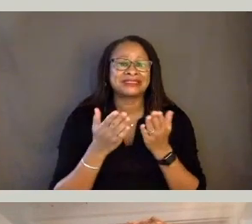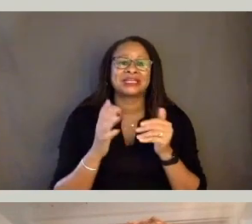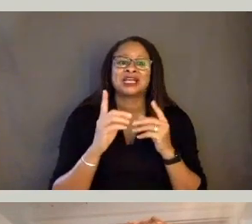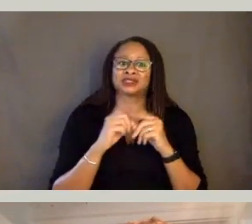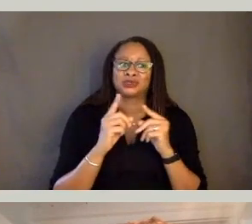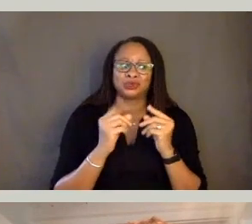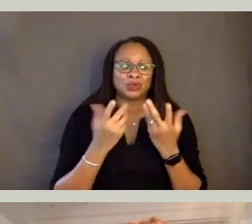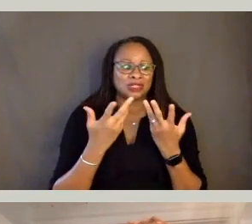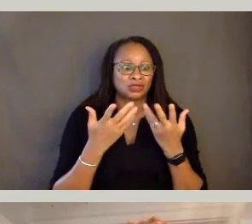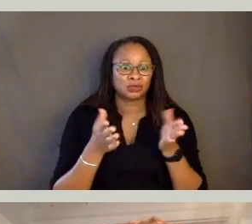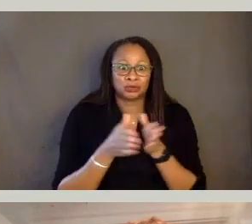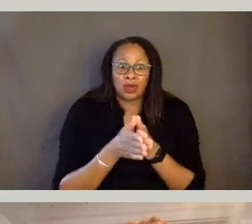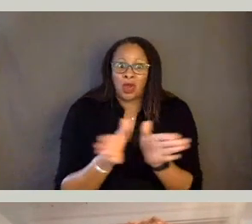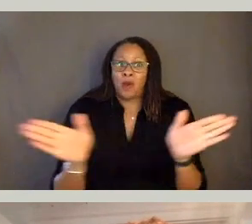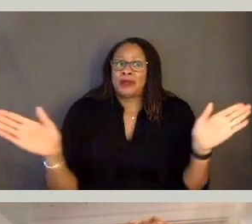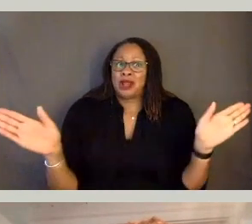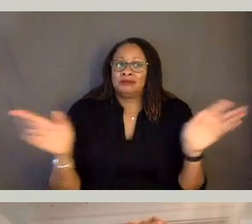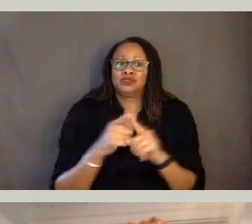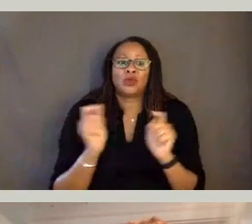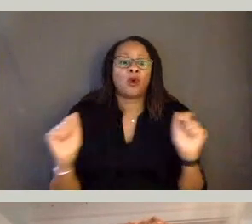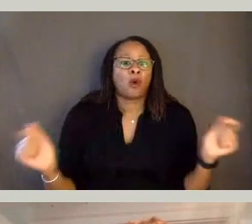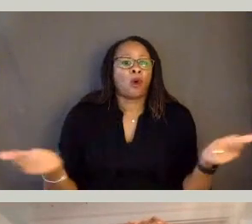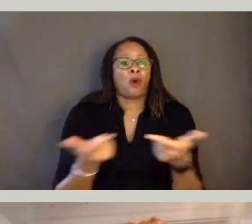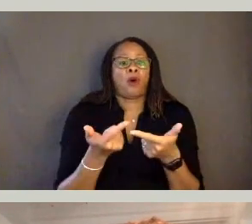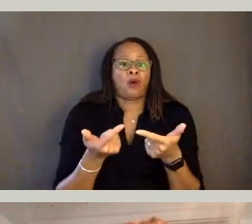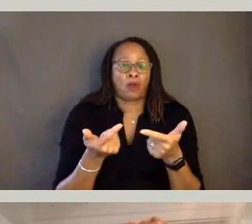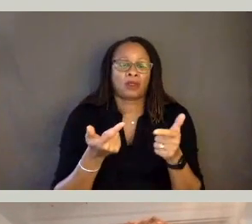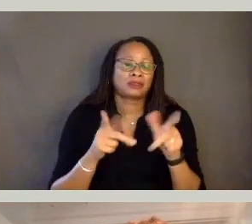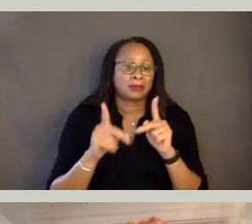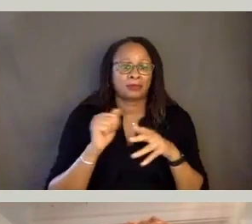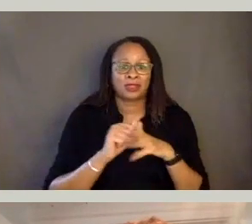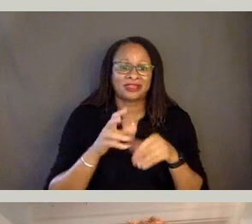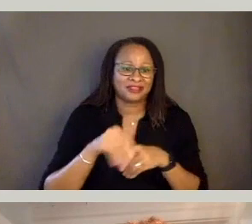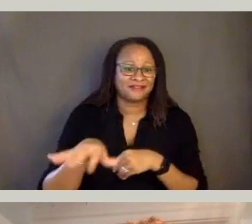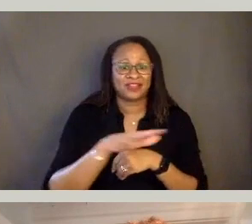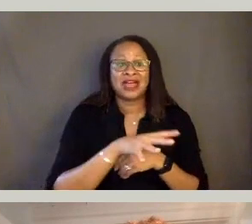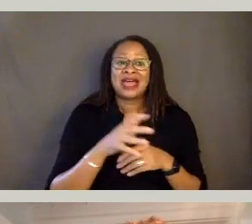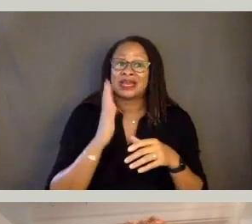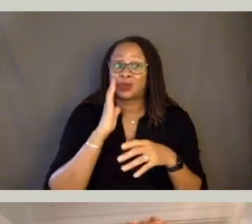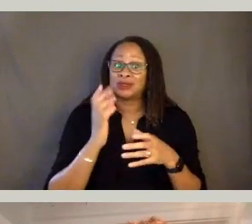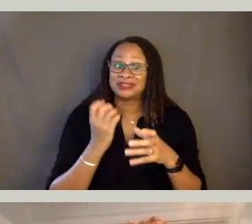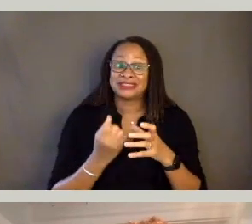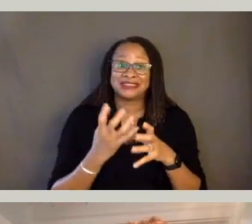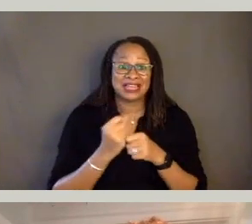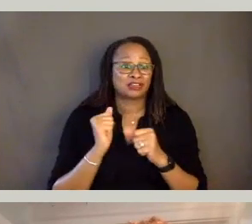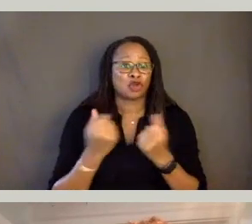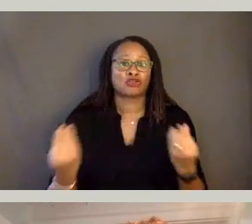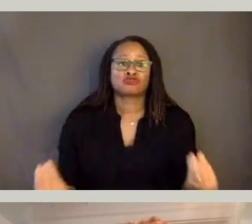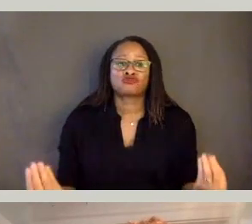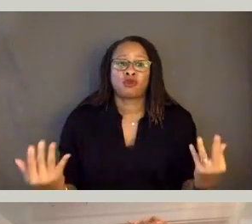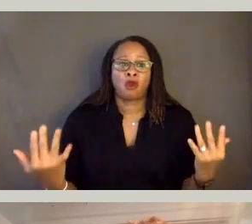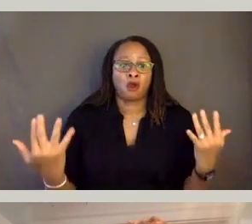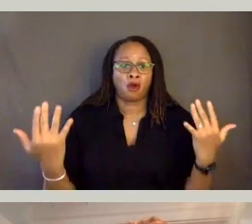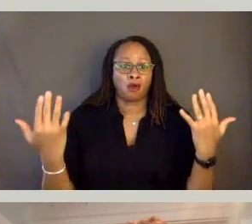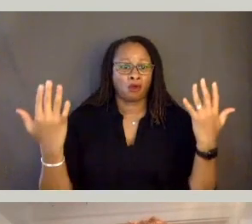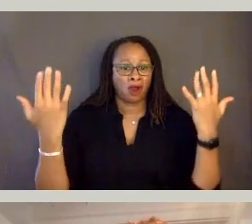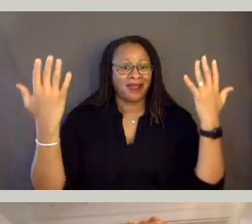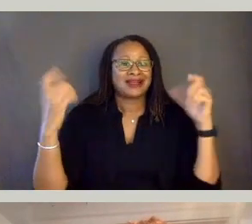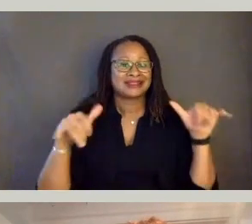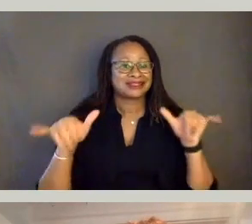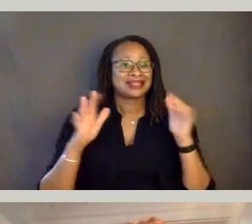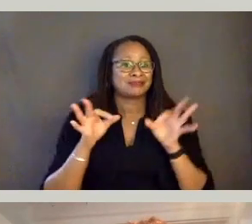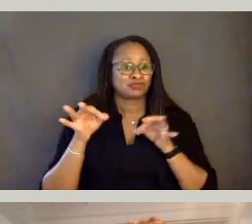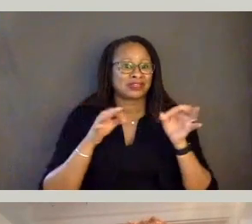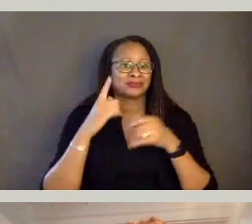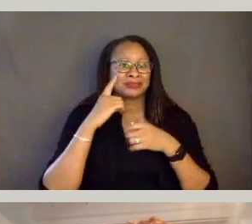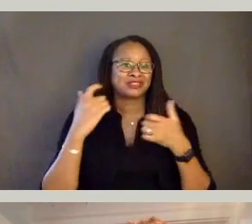whole field, that it's going to take everybody kind of rowing in the same direction to remedy some of these things that have crept up